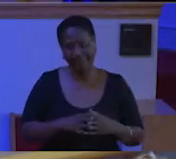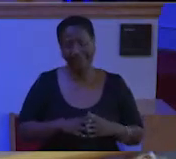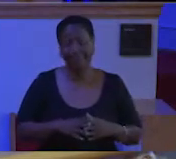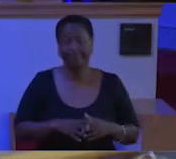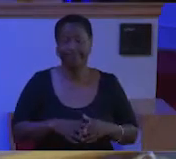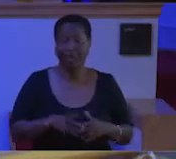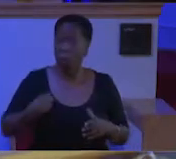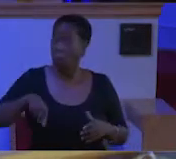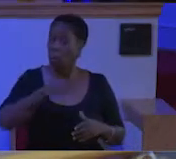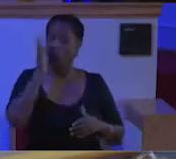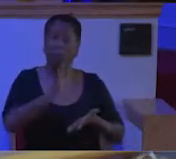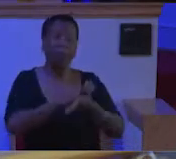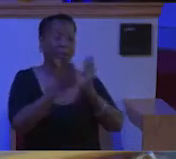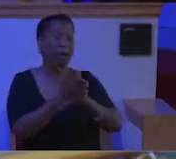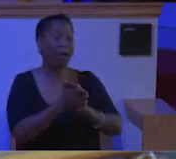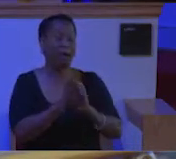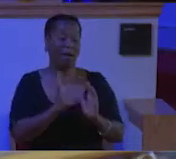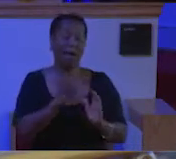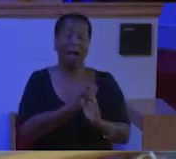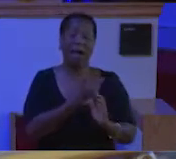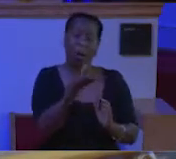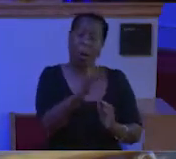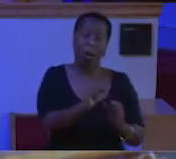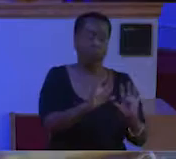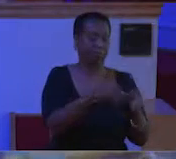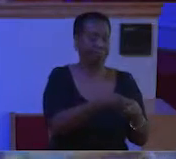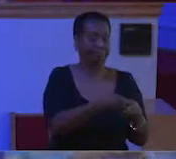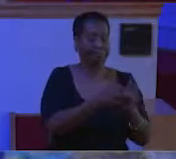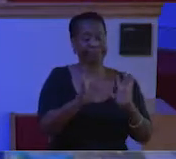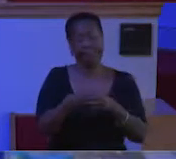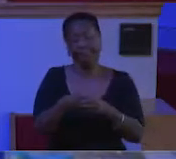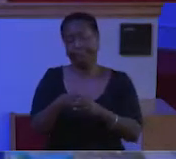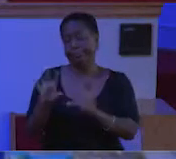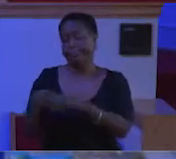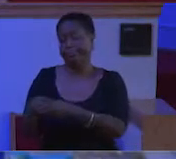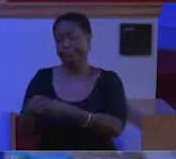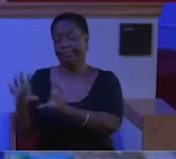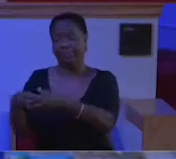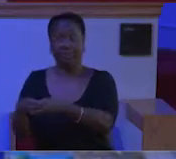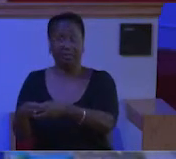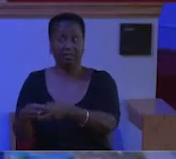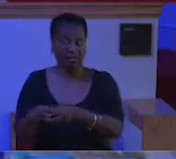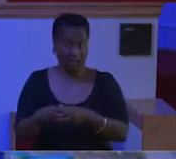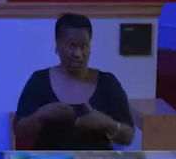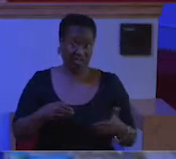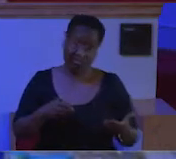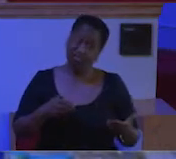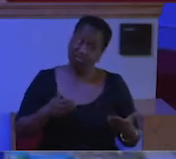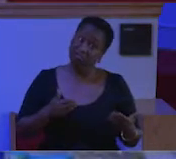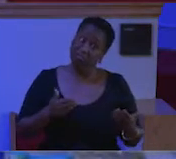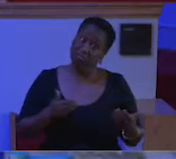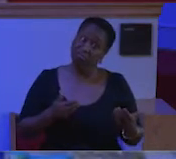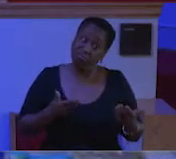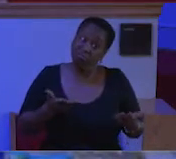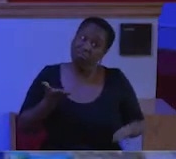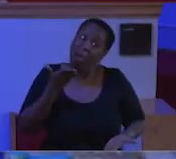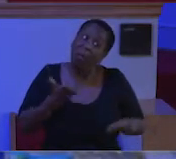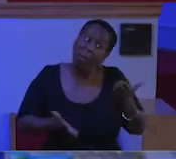We'll just become our own little cliques. We're not far from that now.